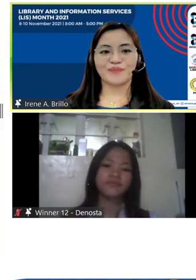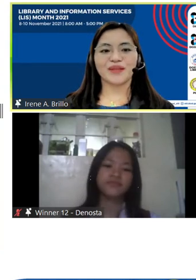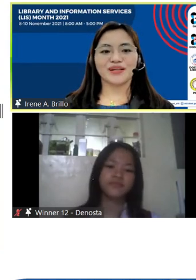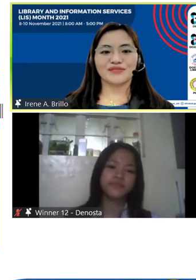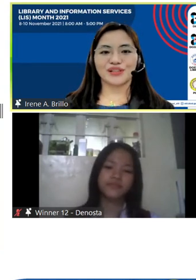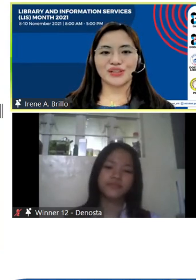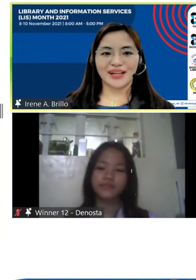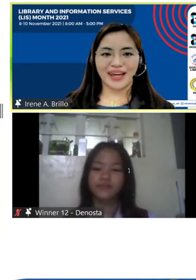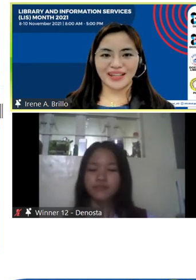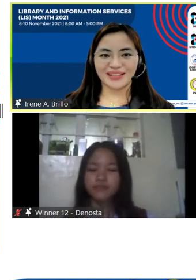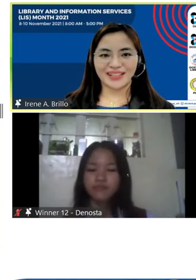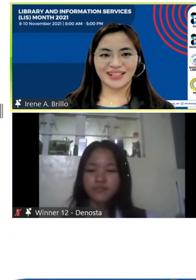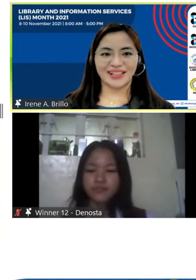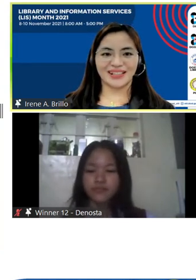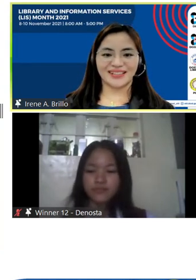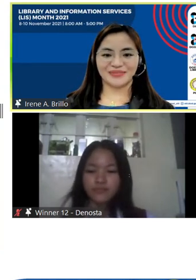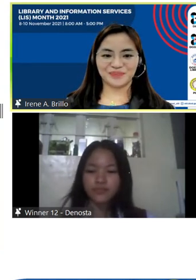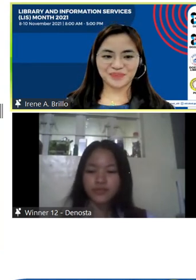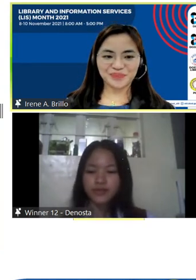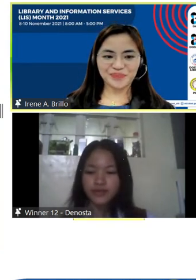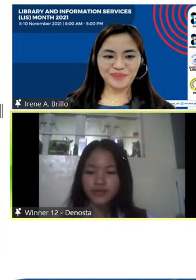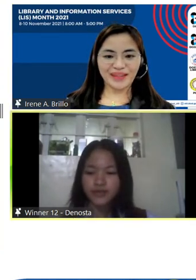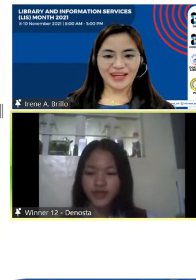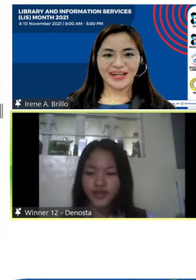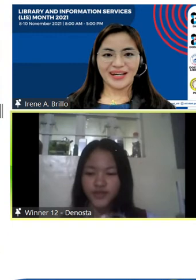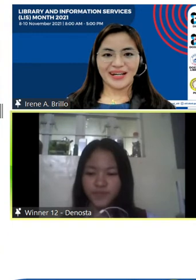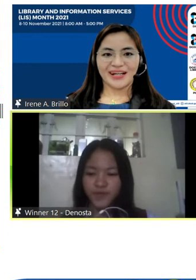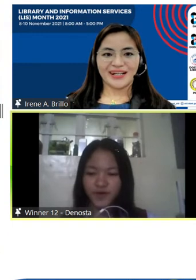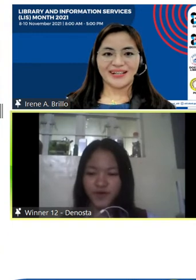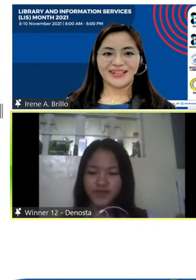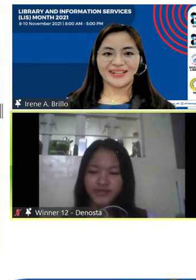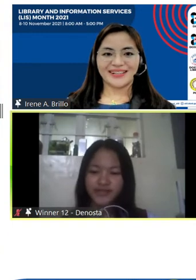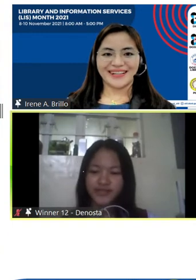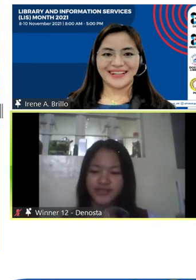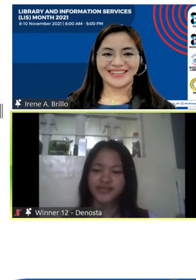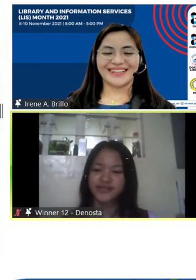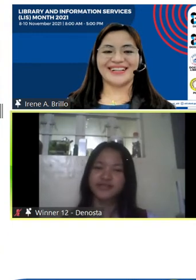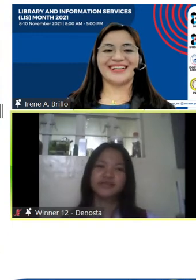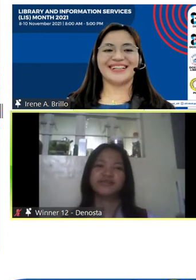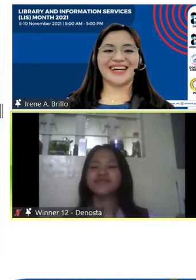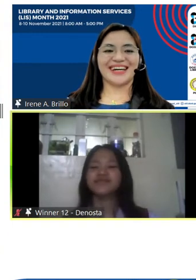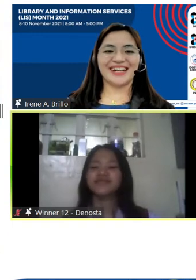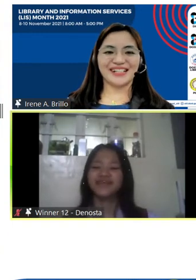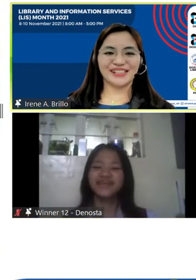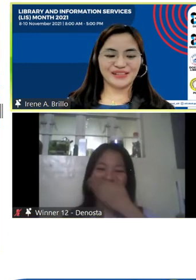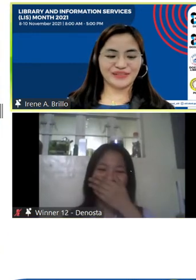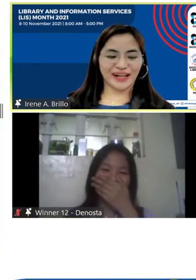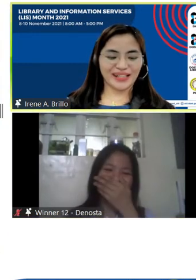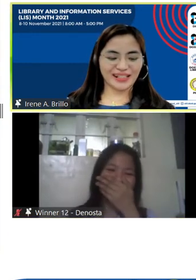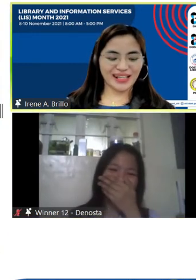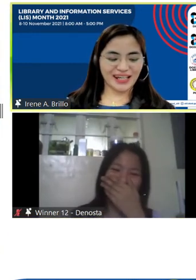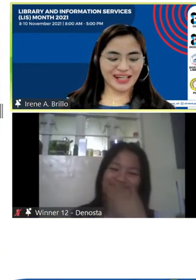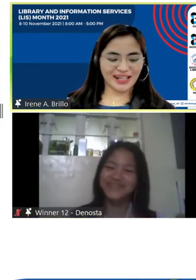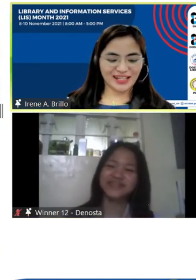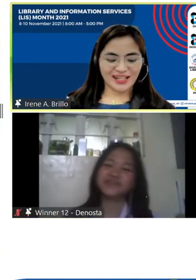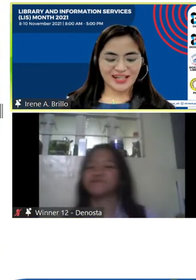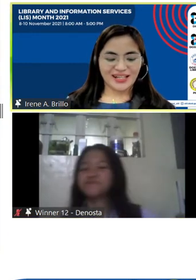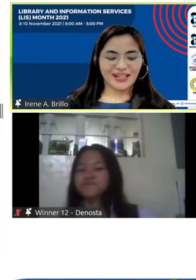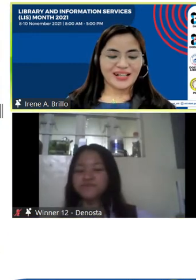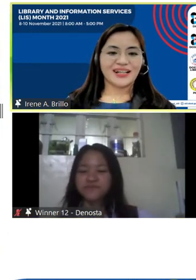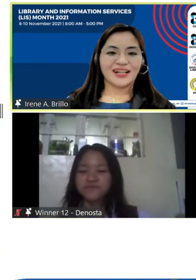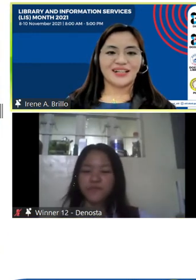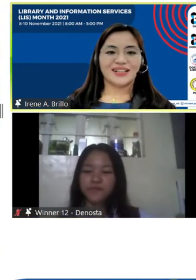you for your entry. Oh my God! Ayan, and finally,